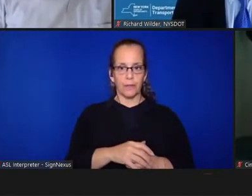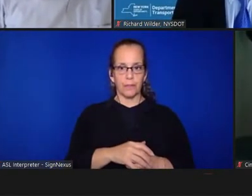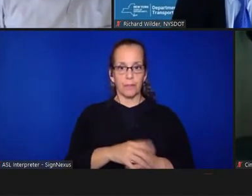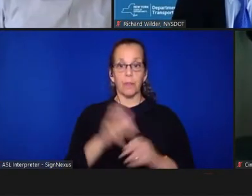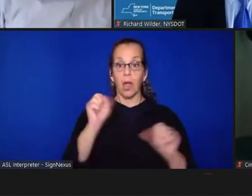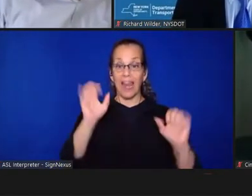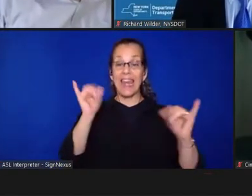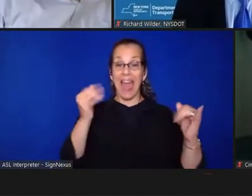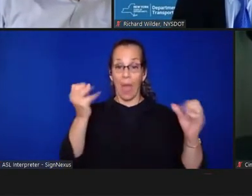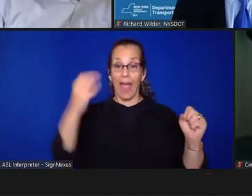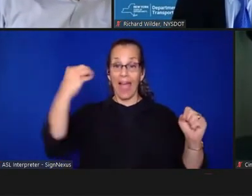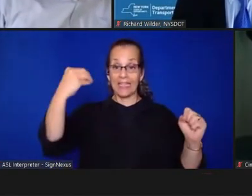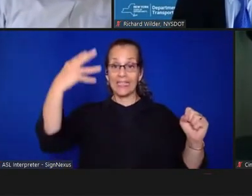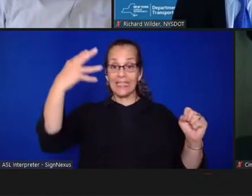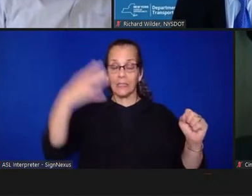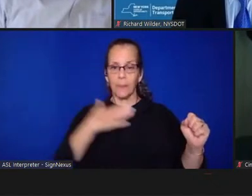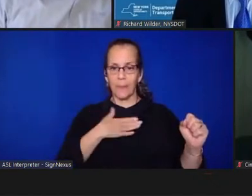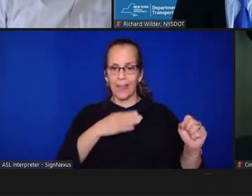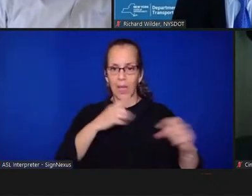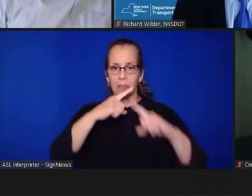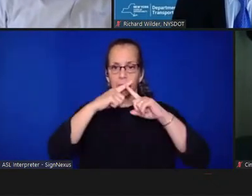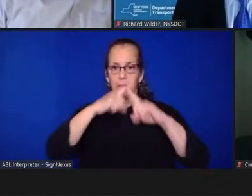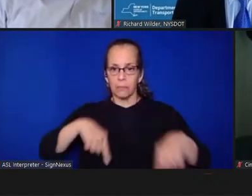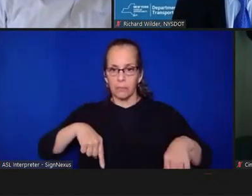you can you try on muting again